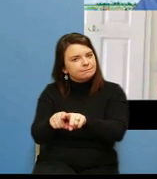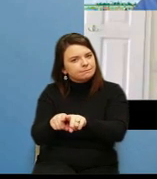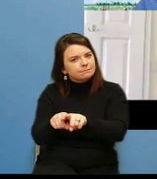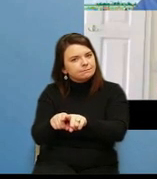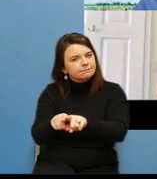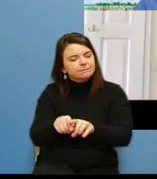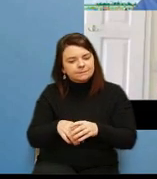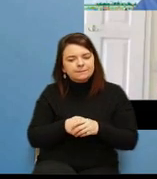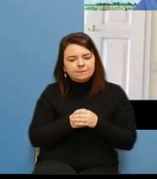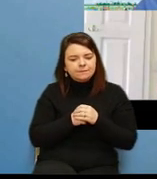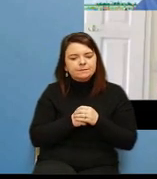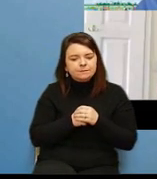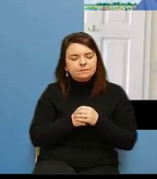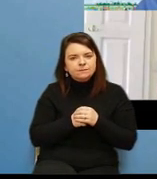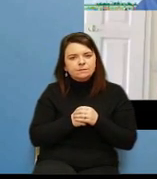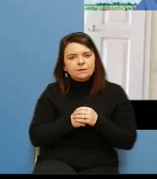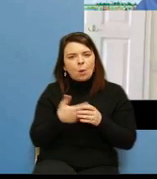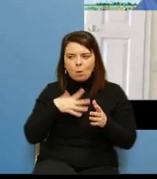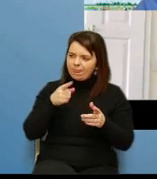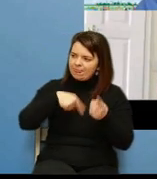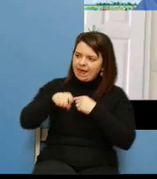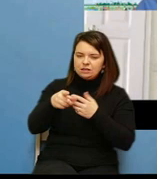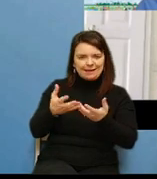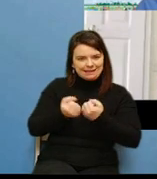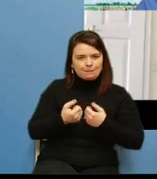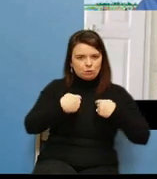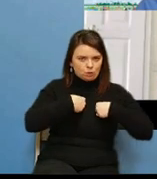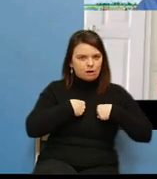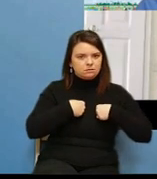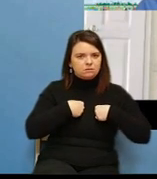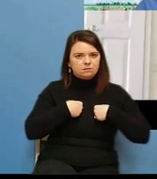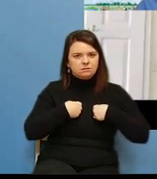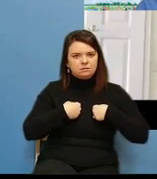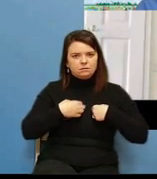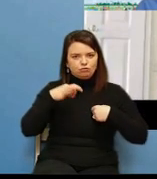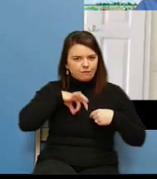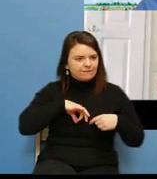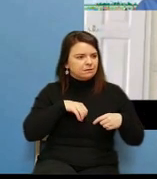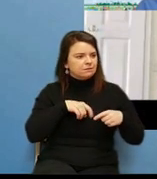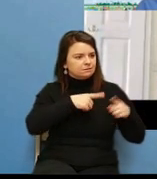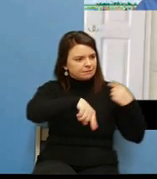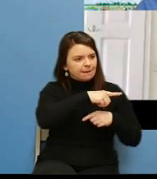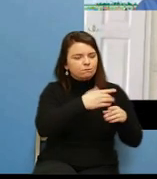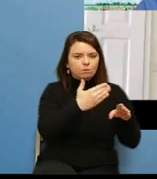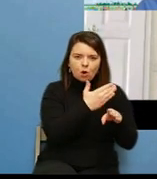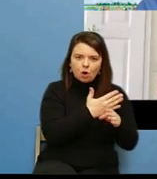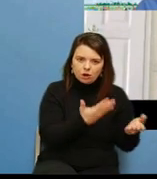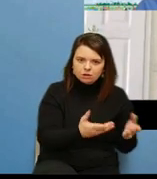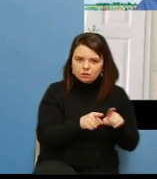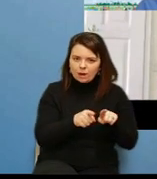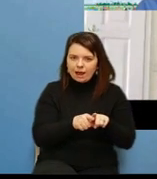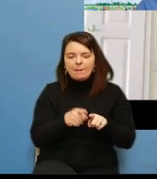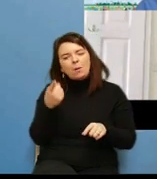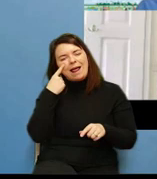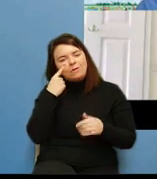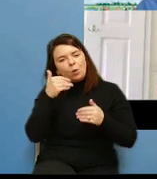and providing a level of remuneration which is acceptable to us and to those doing the work. So it's a fine balance.